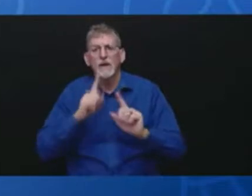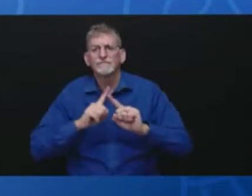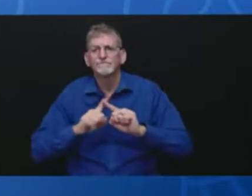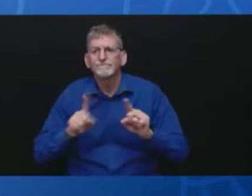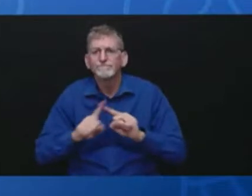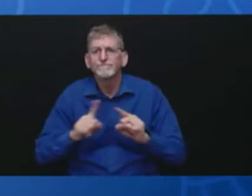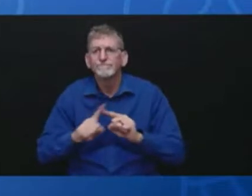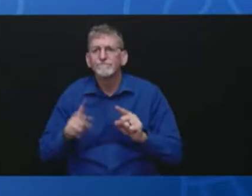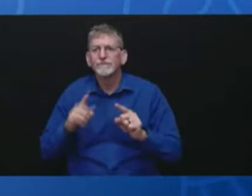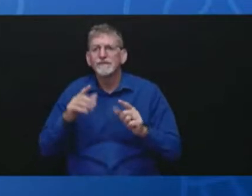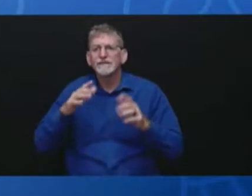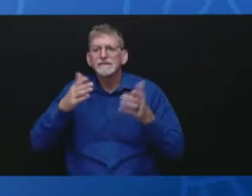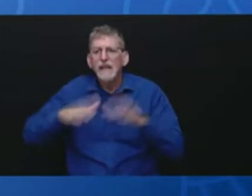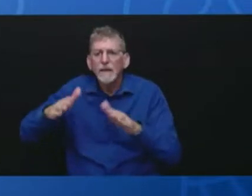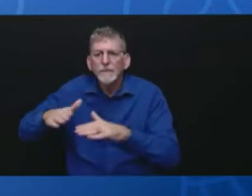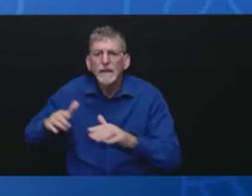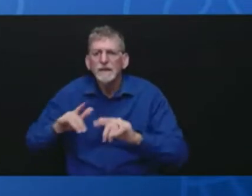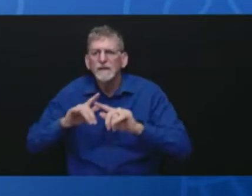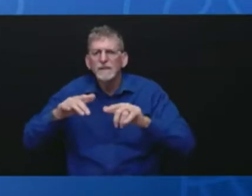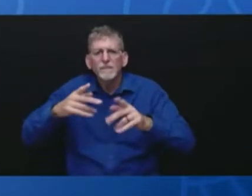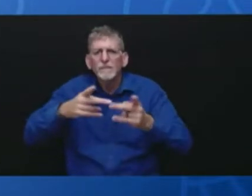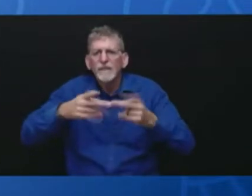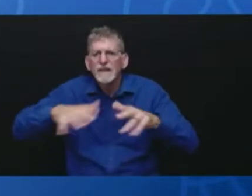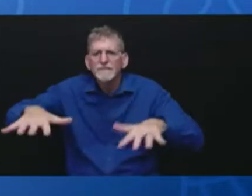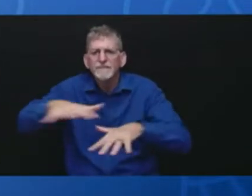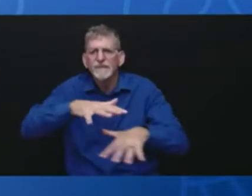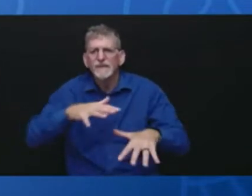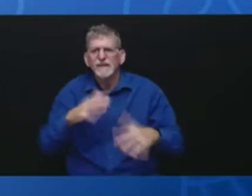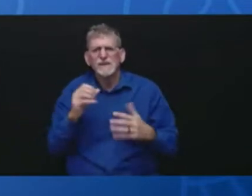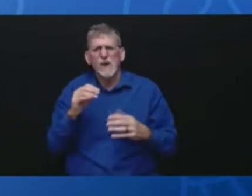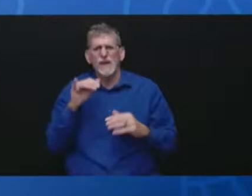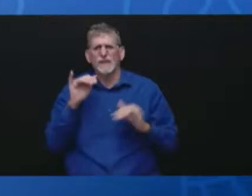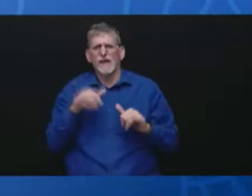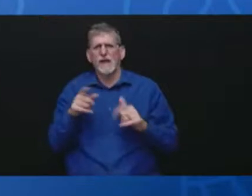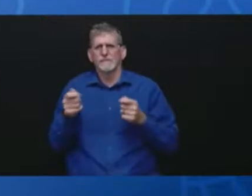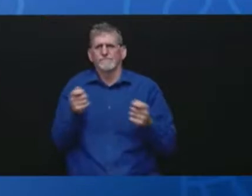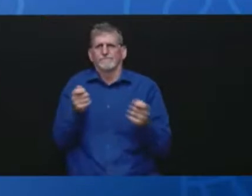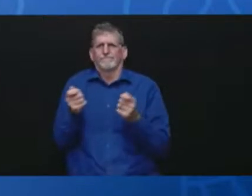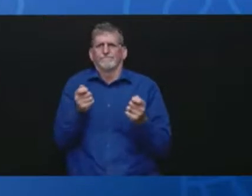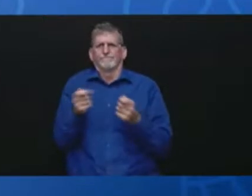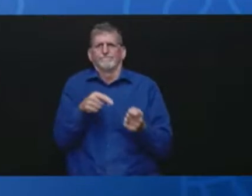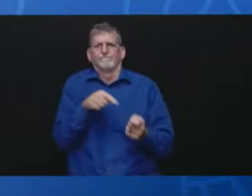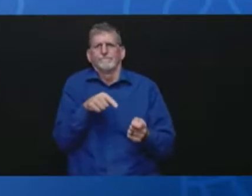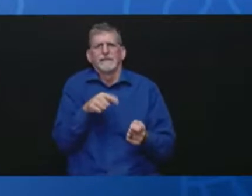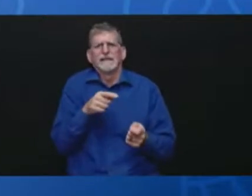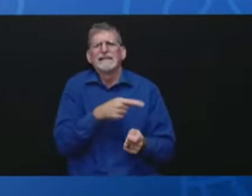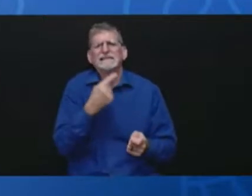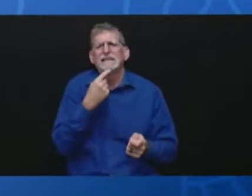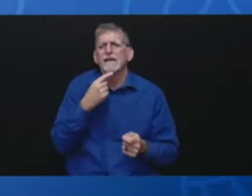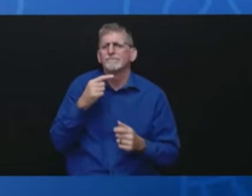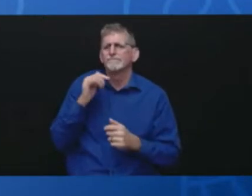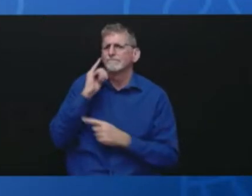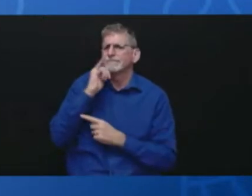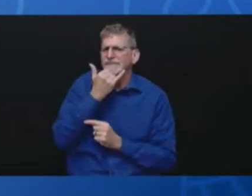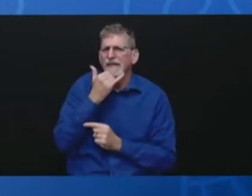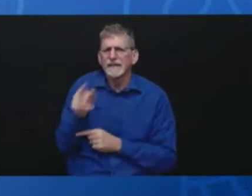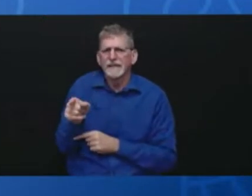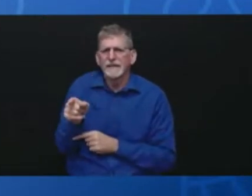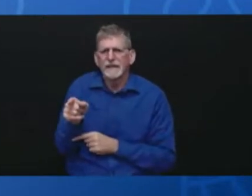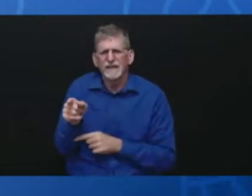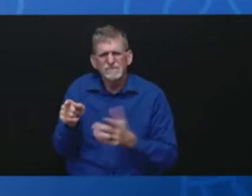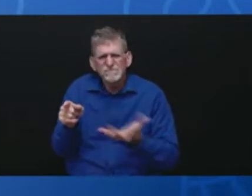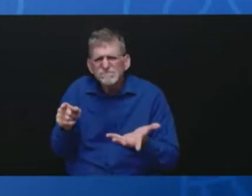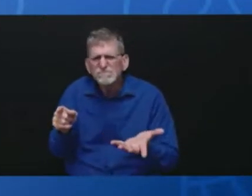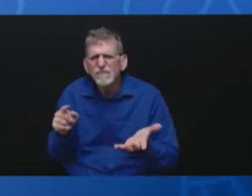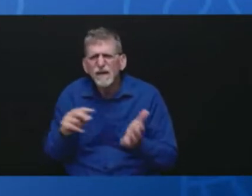policy. Her statement doesn't reflect a change in policy. But obviously, she calls it a mistake. It means something. What is the